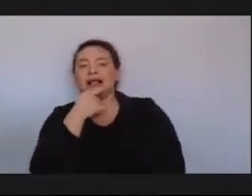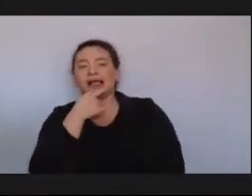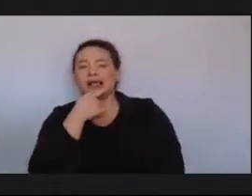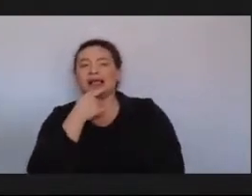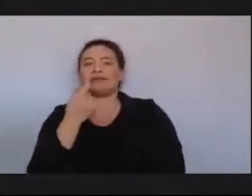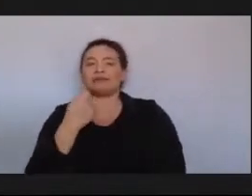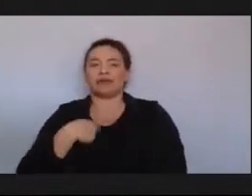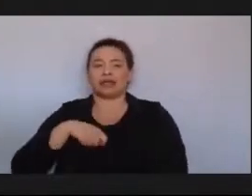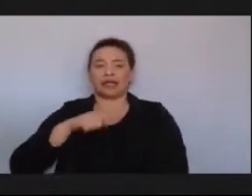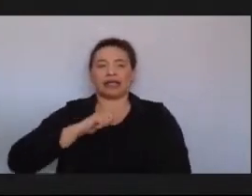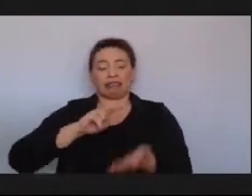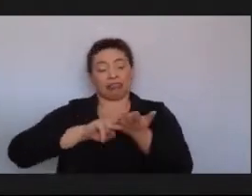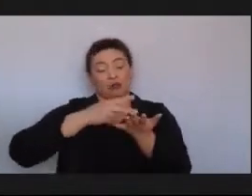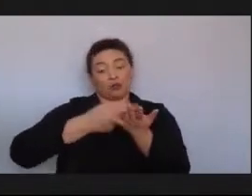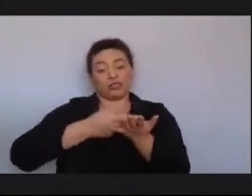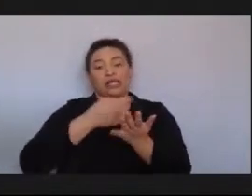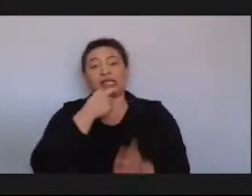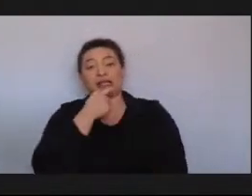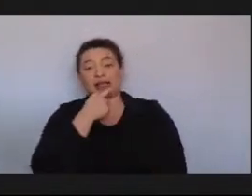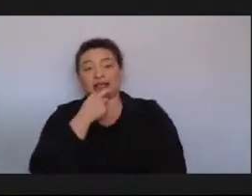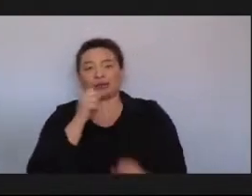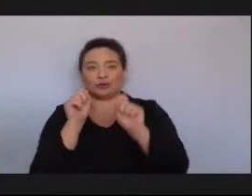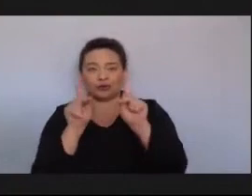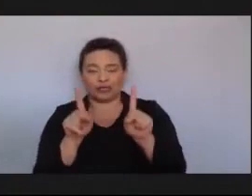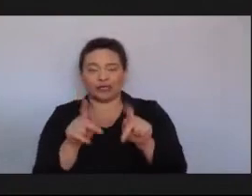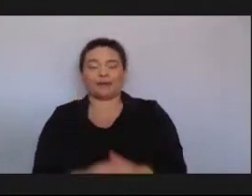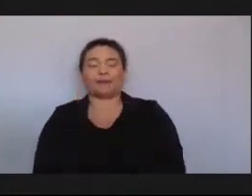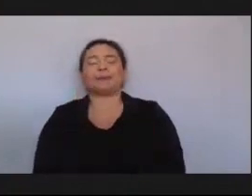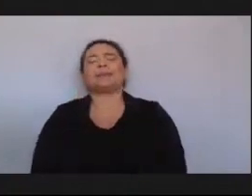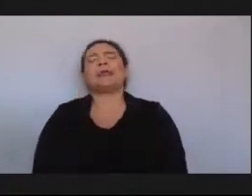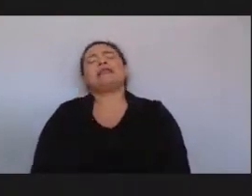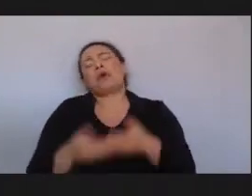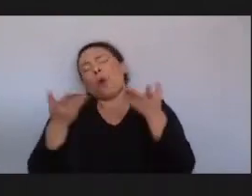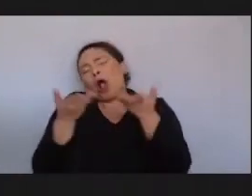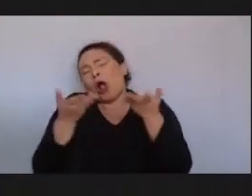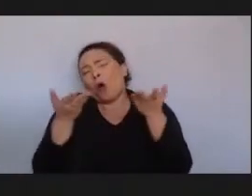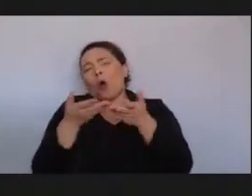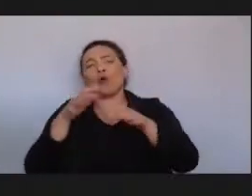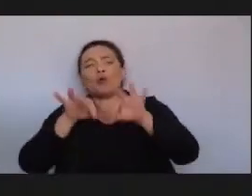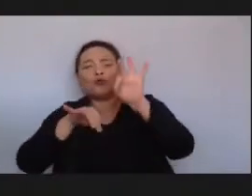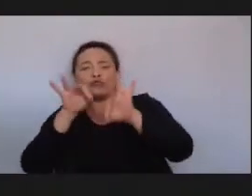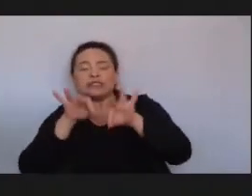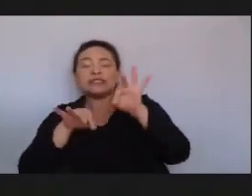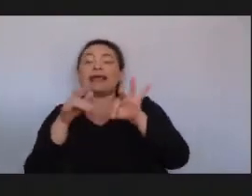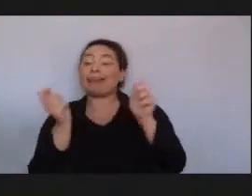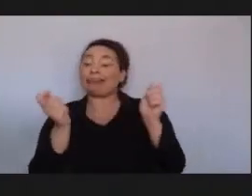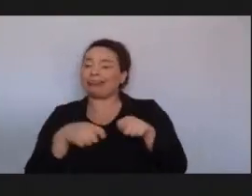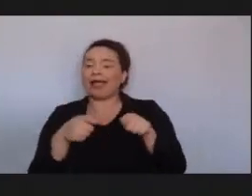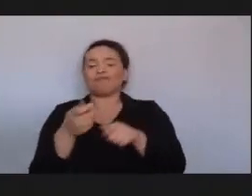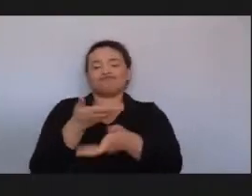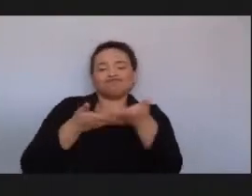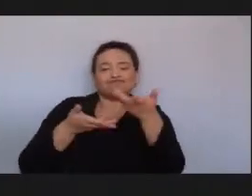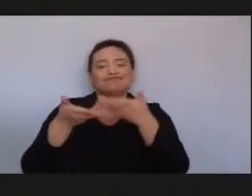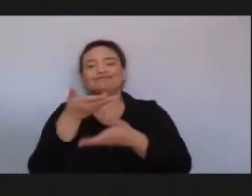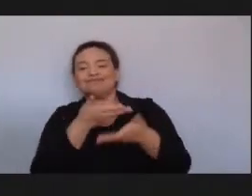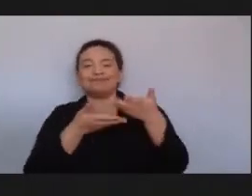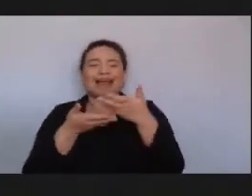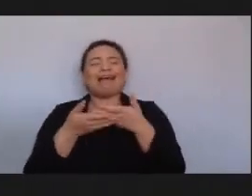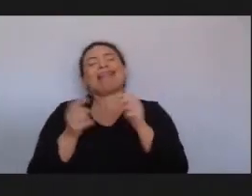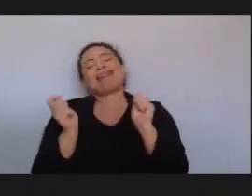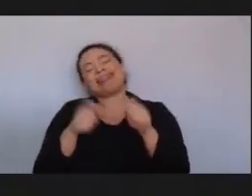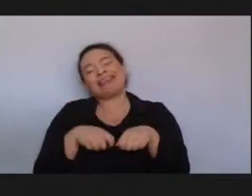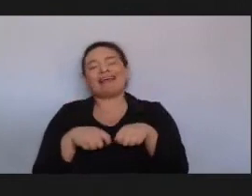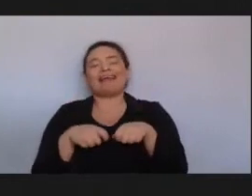So this is an interactive session, so you can design your own